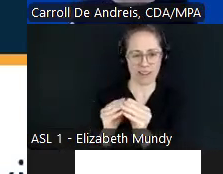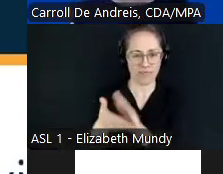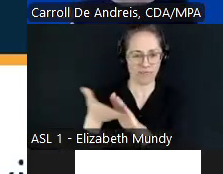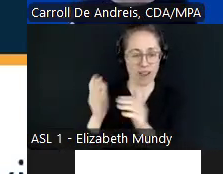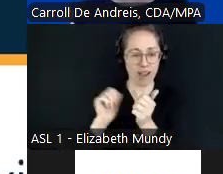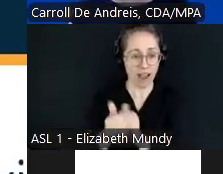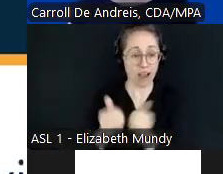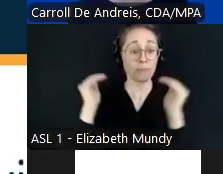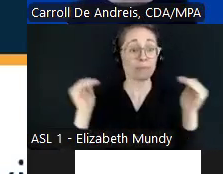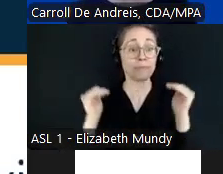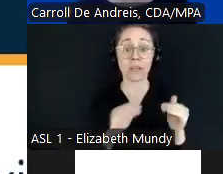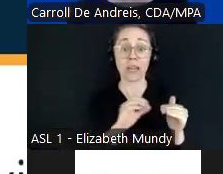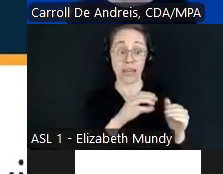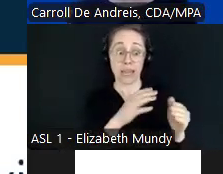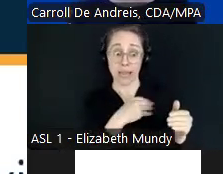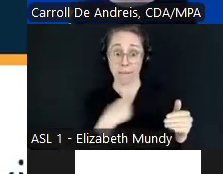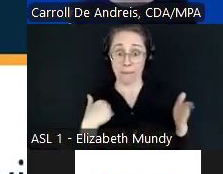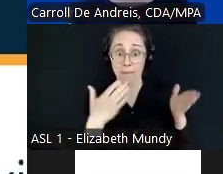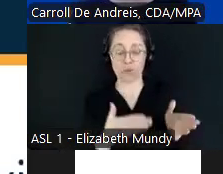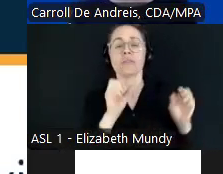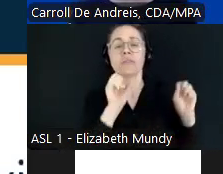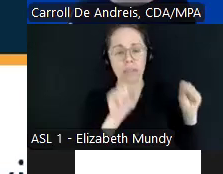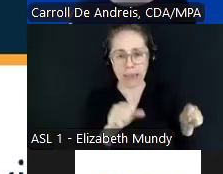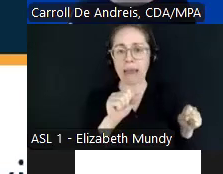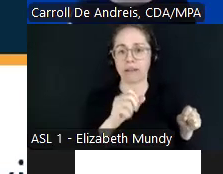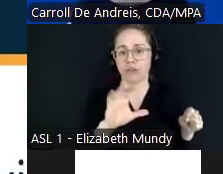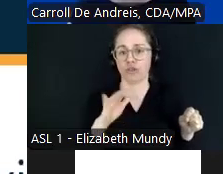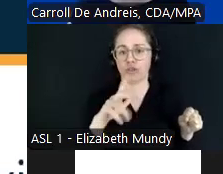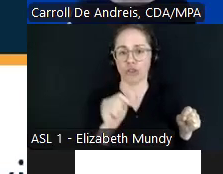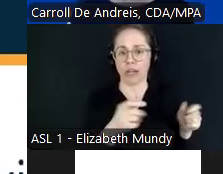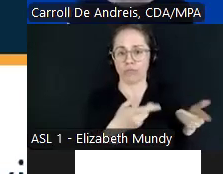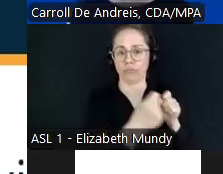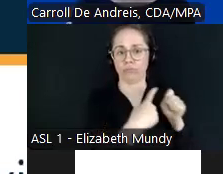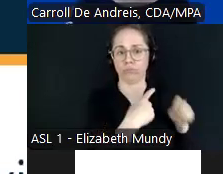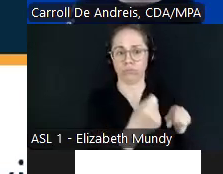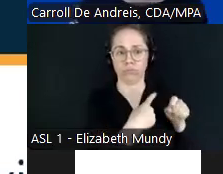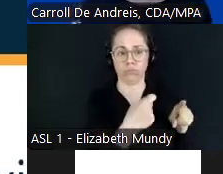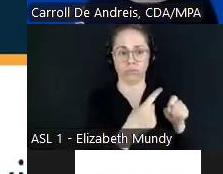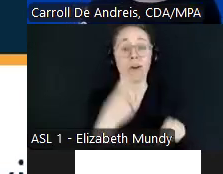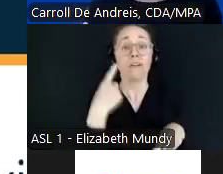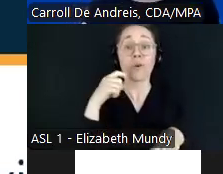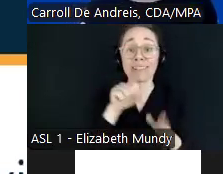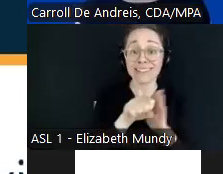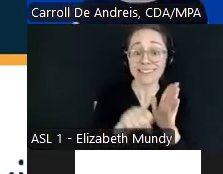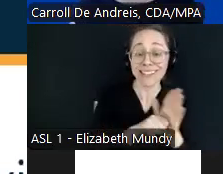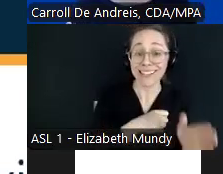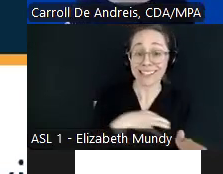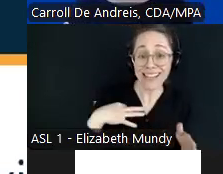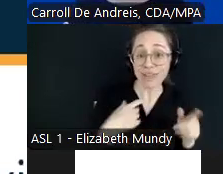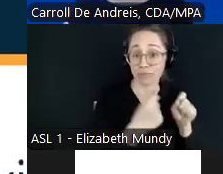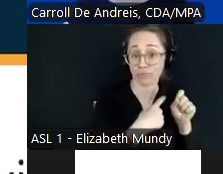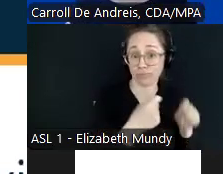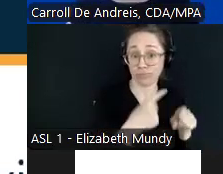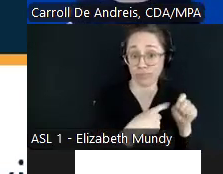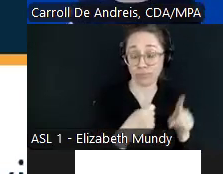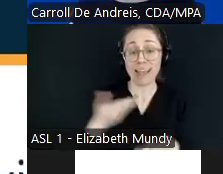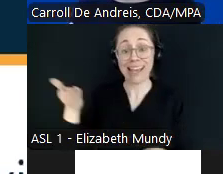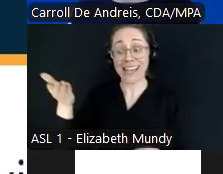for committee members and the California Department of Aging staff and state staff. Invited guests to share out information